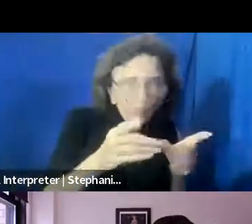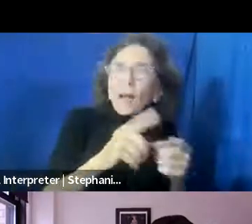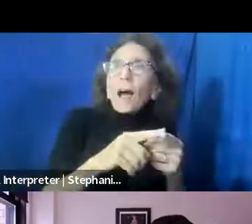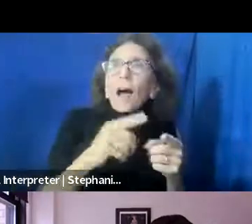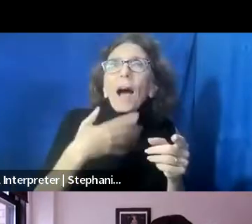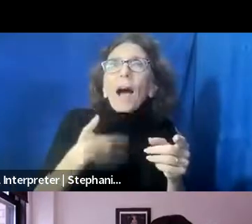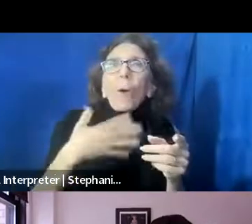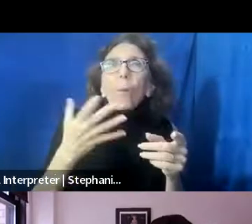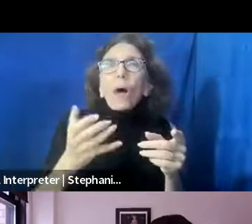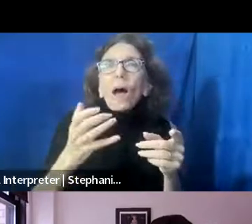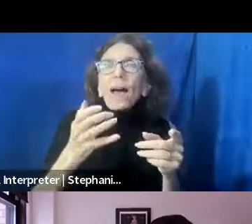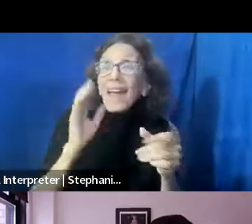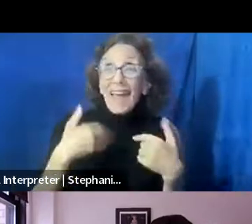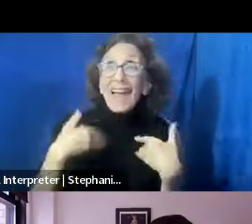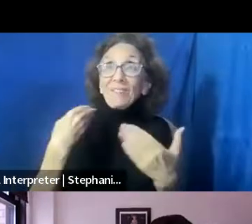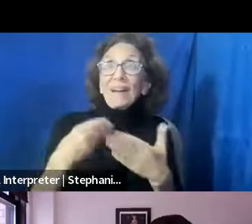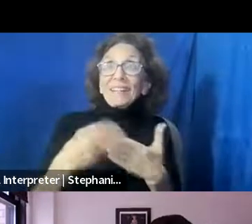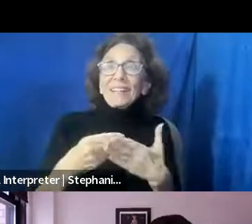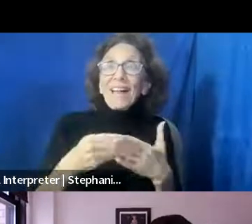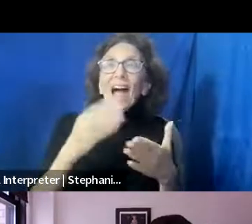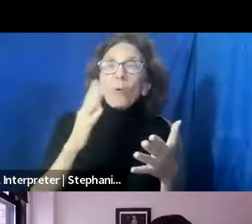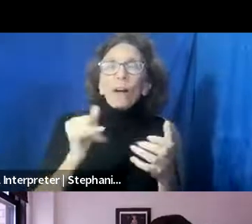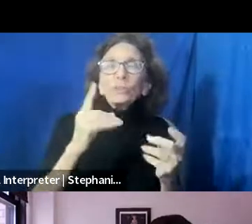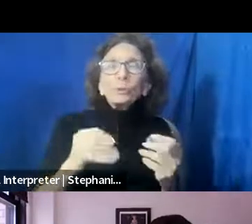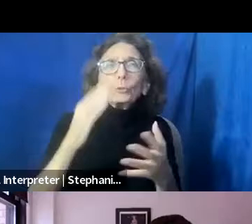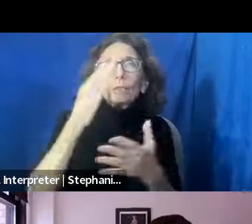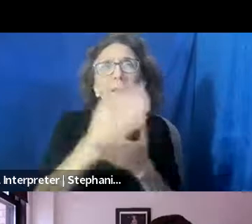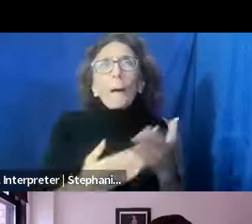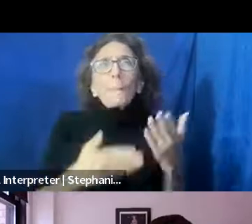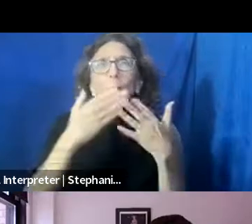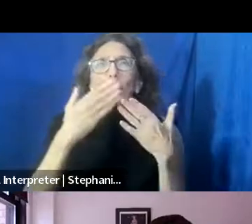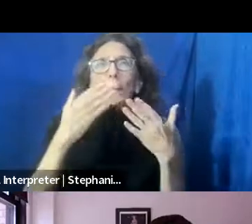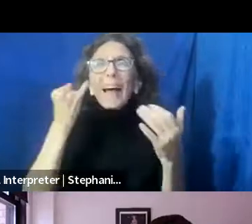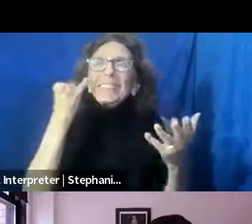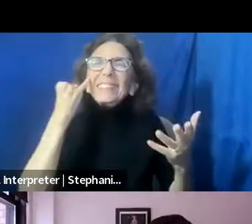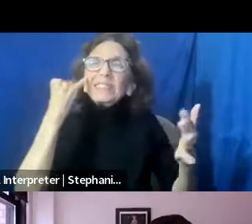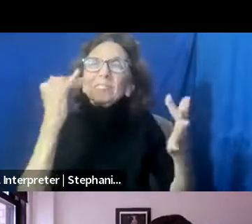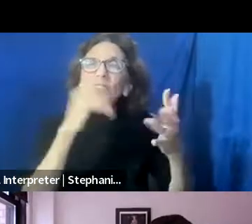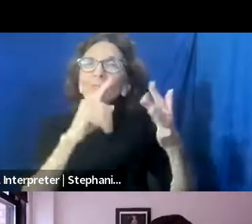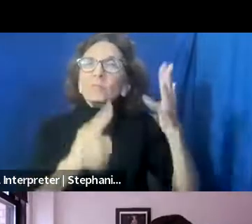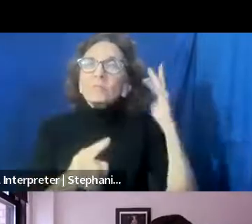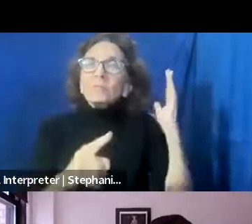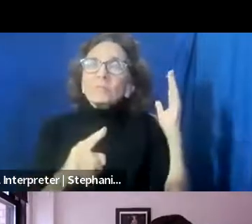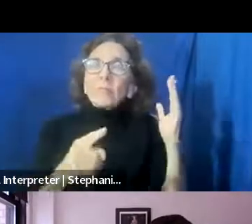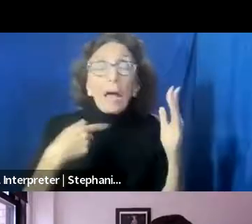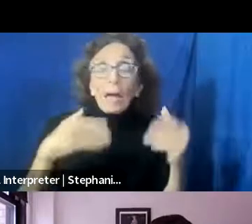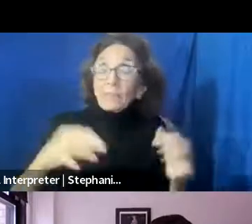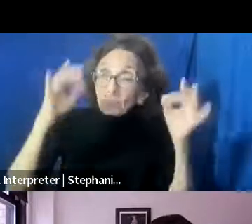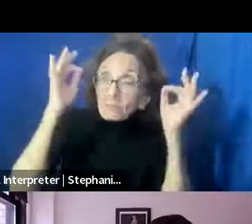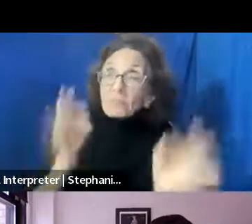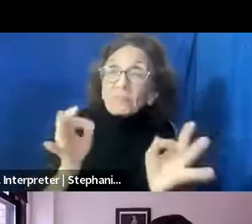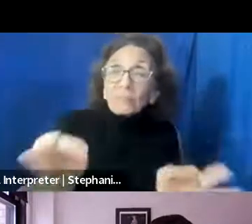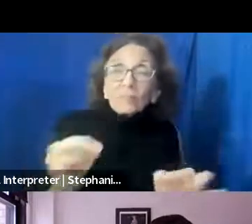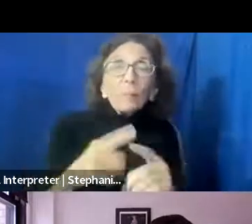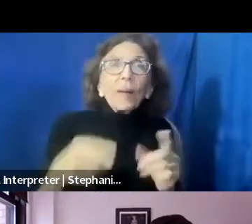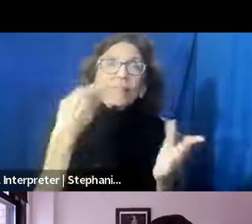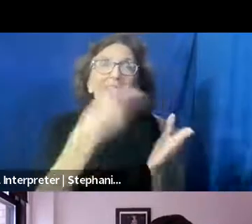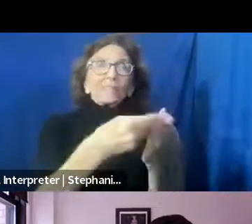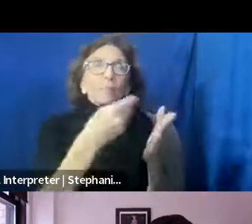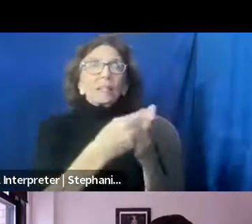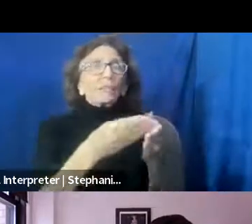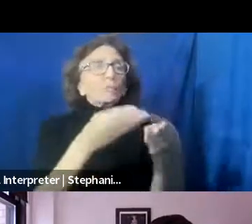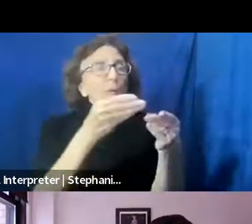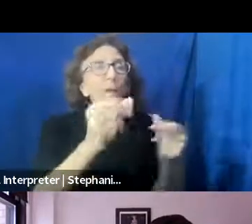I'd like to do with this money. I don't know what they are, but these are some, you know, I want to make sure that this money gets paid